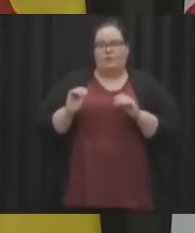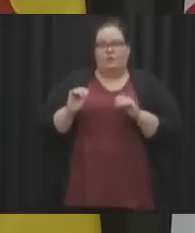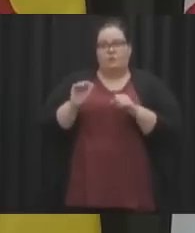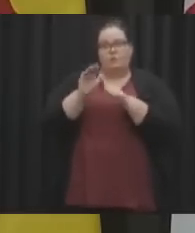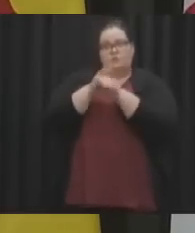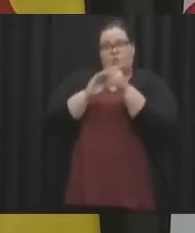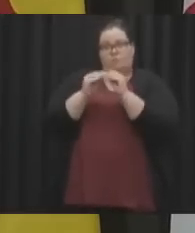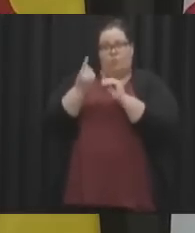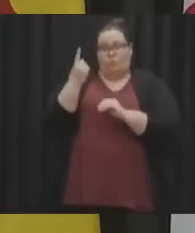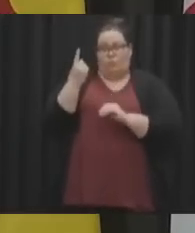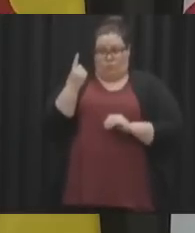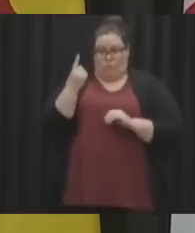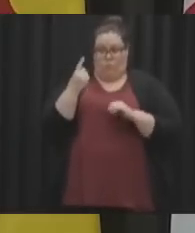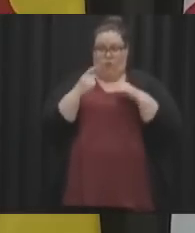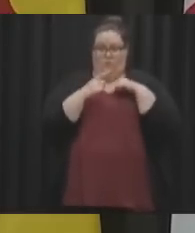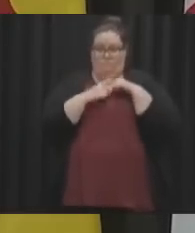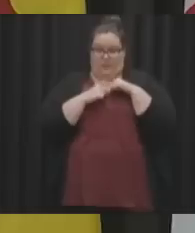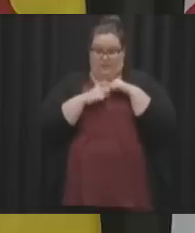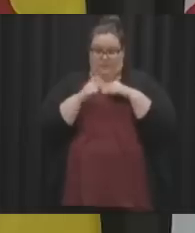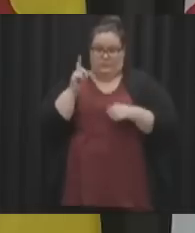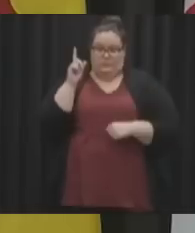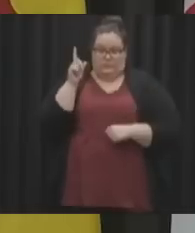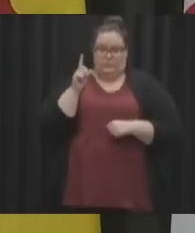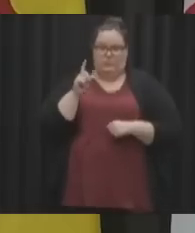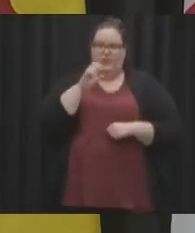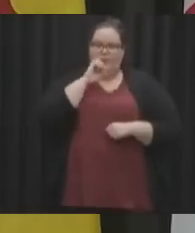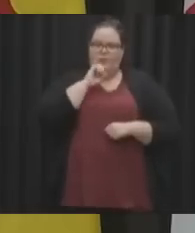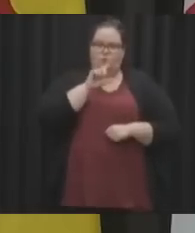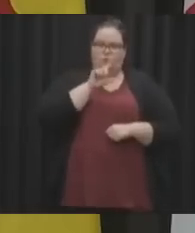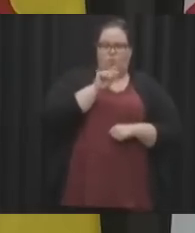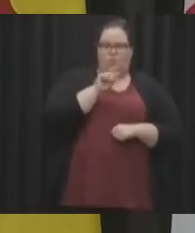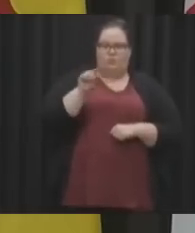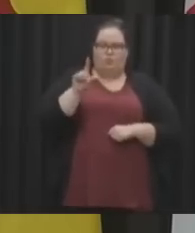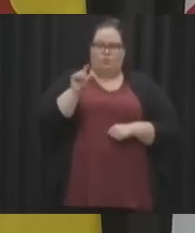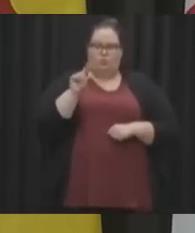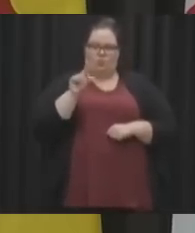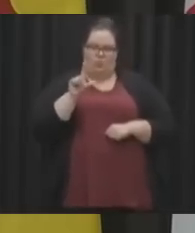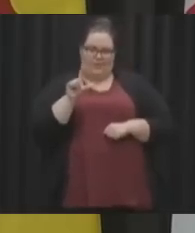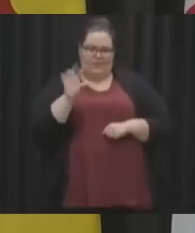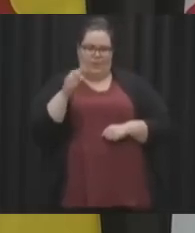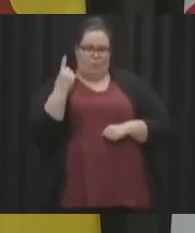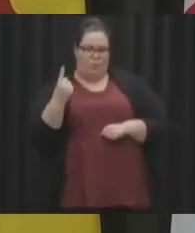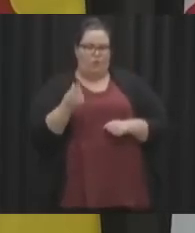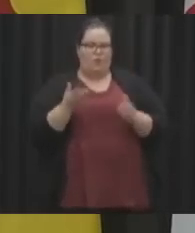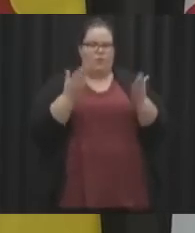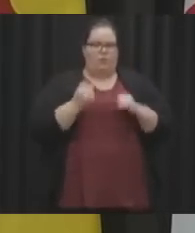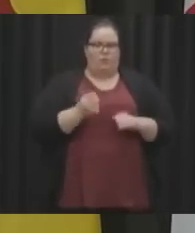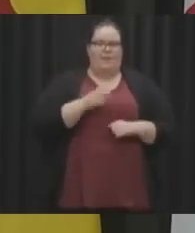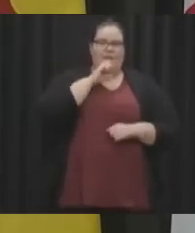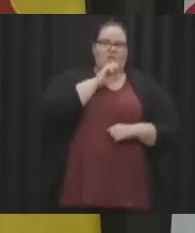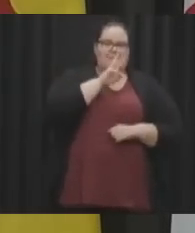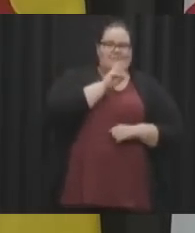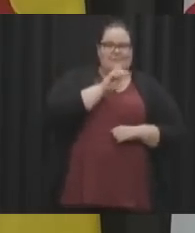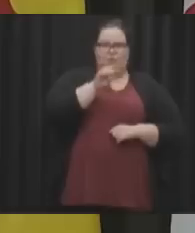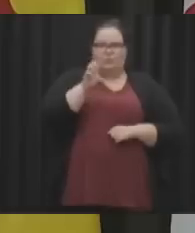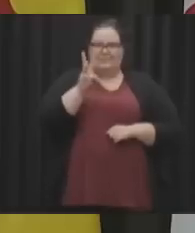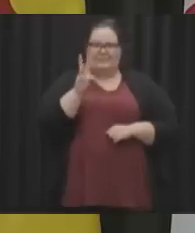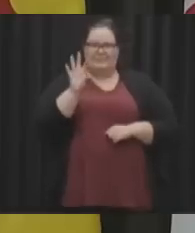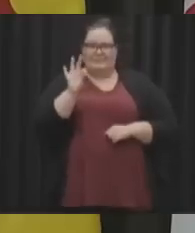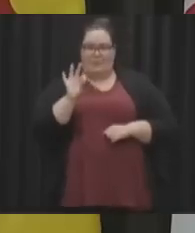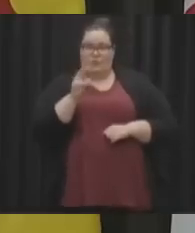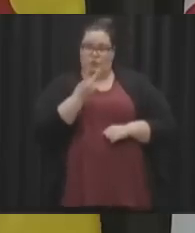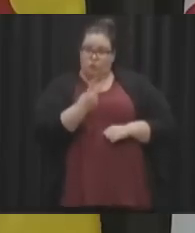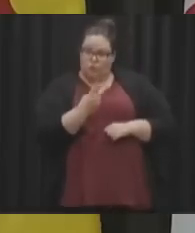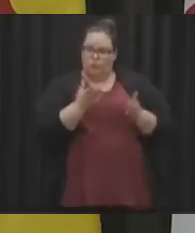are under investigation. All of them are self-isolating. The new cases in Zone 5 include an individual